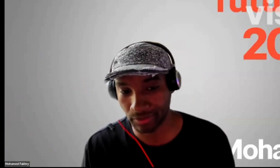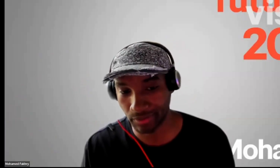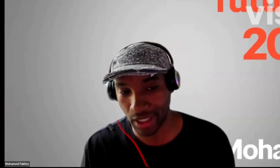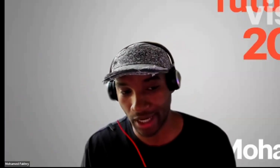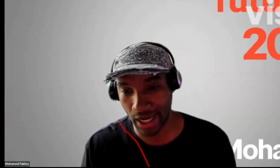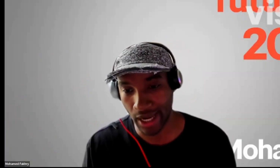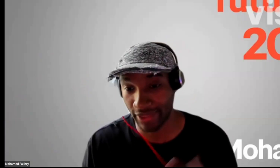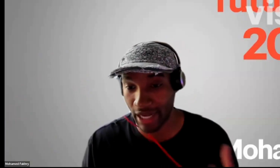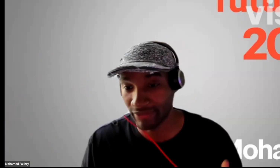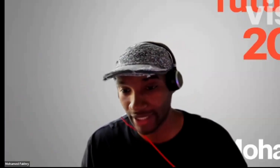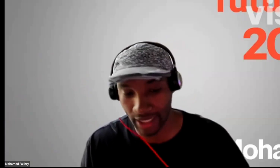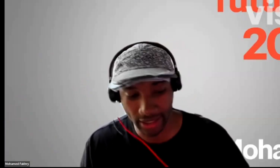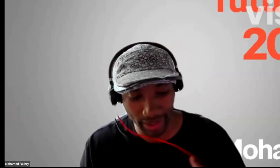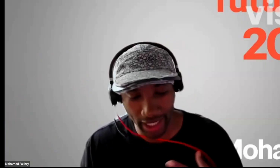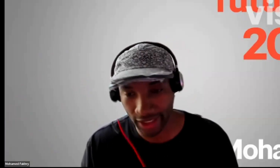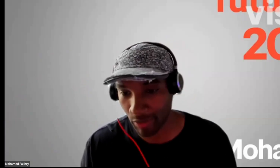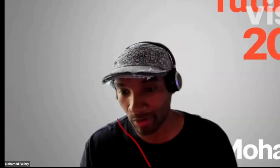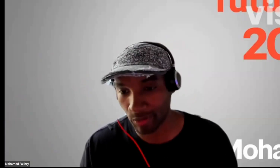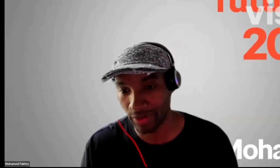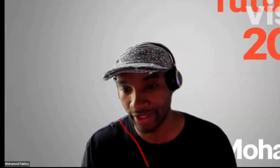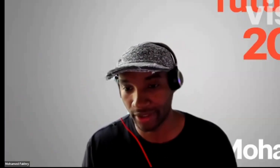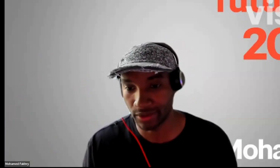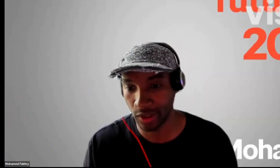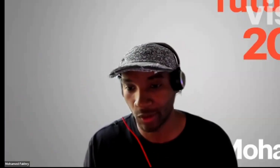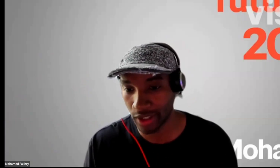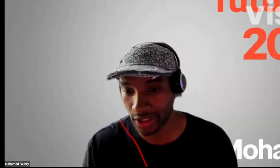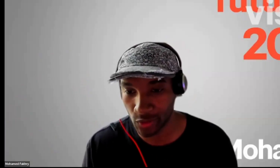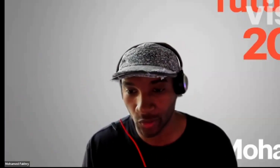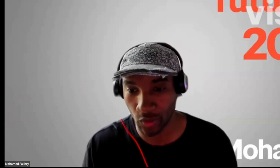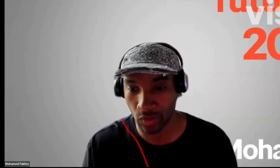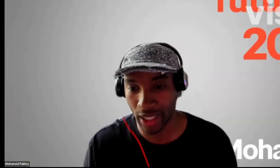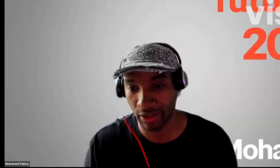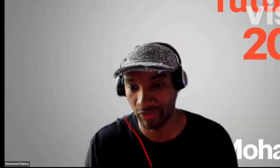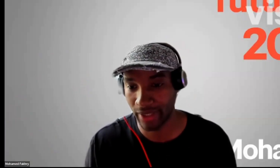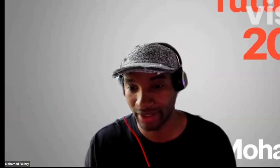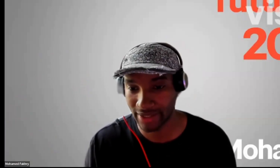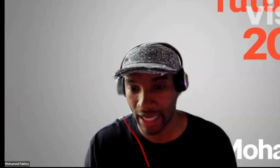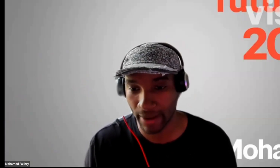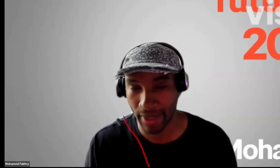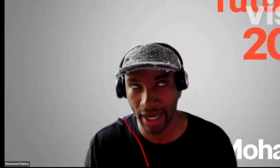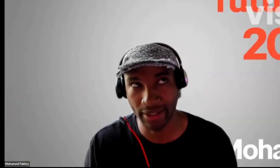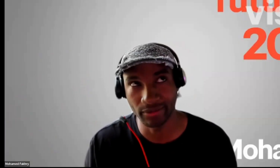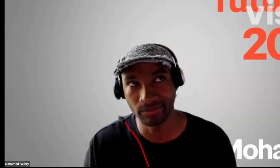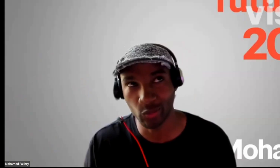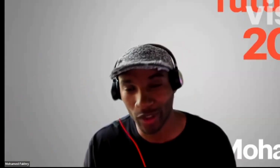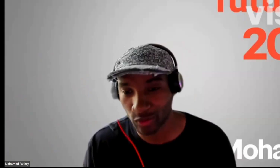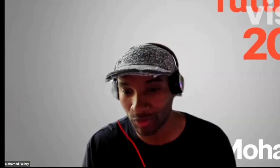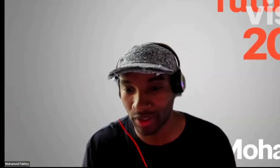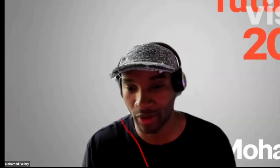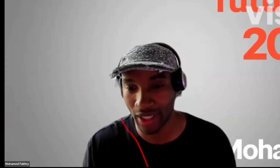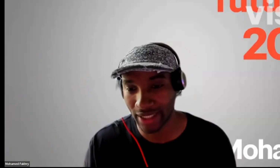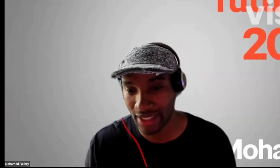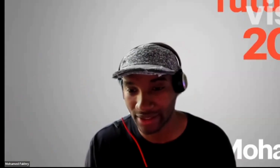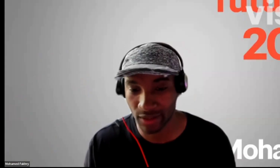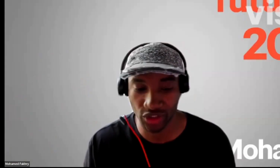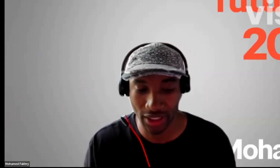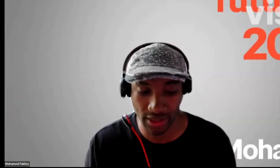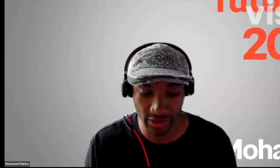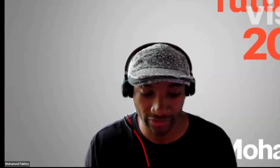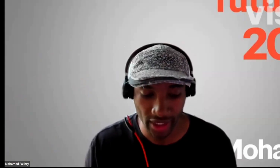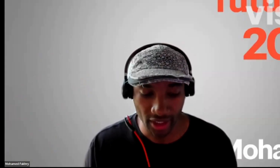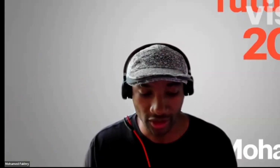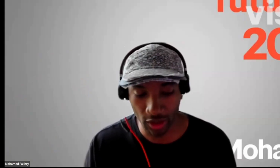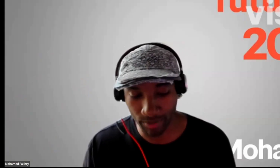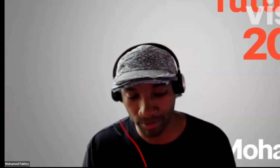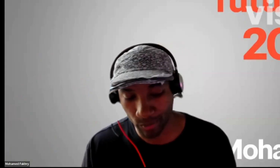started. And then after that, I mean, I kept up with it, the work in school, kind of being the same and going to people and asking questions